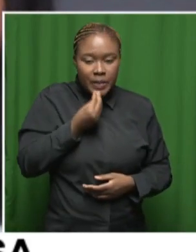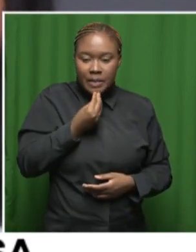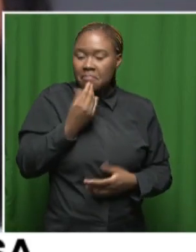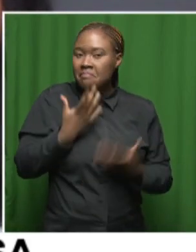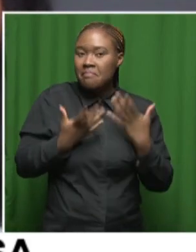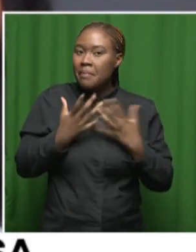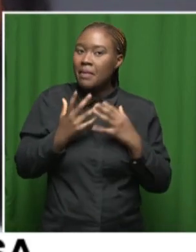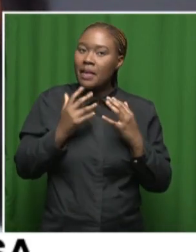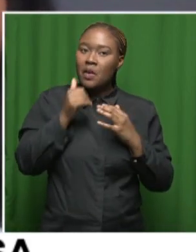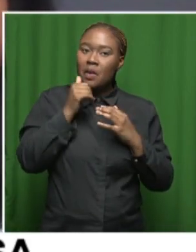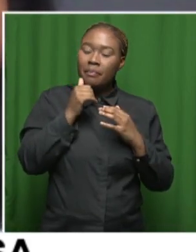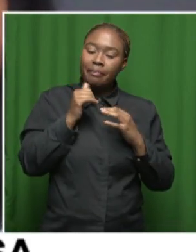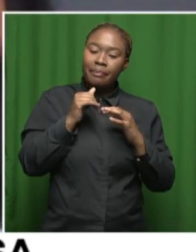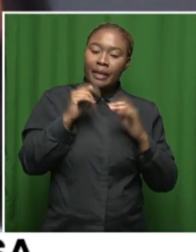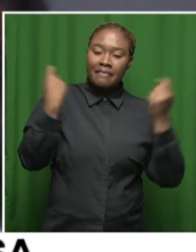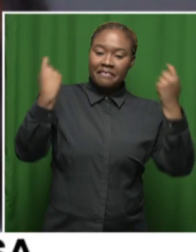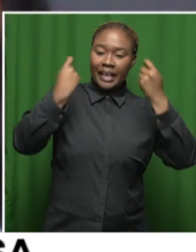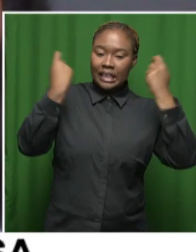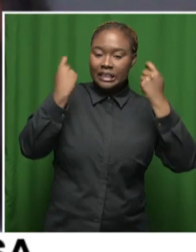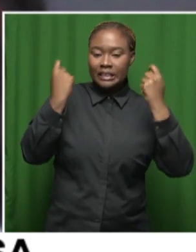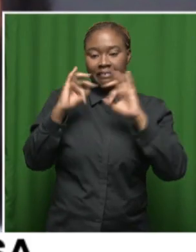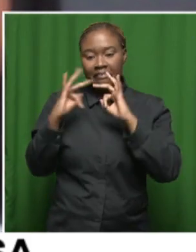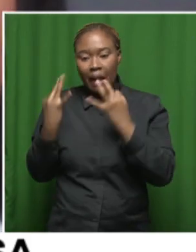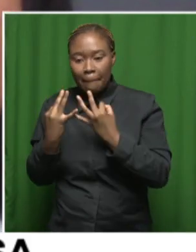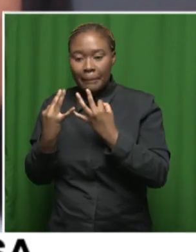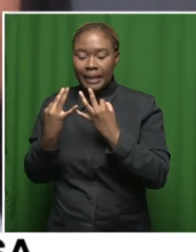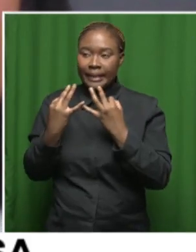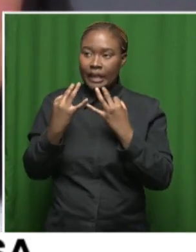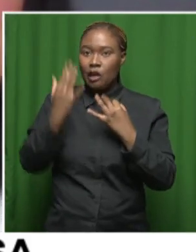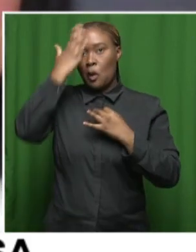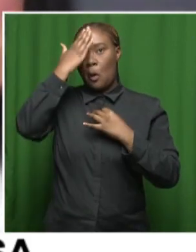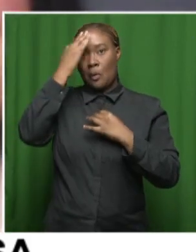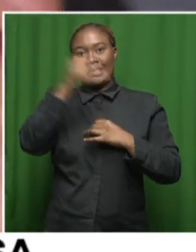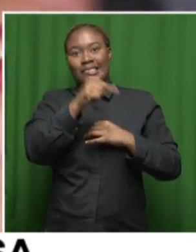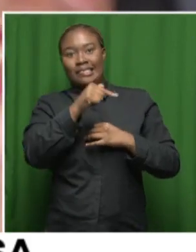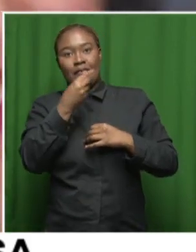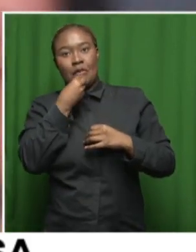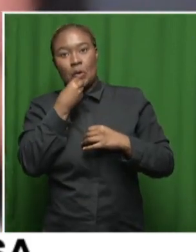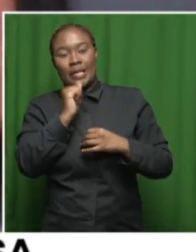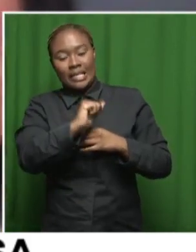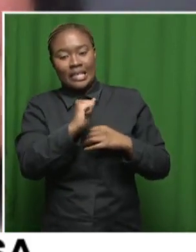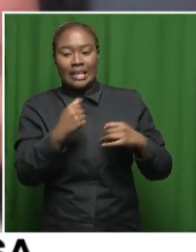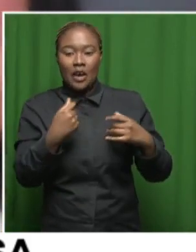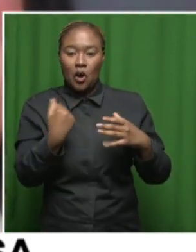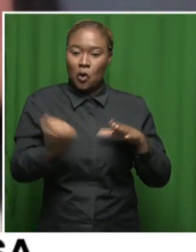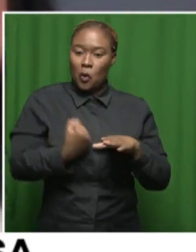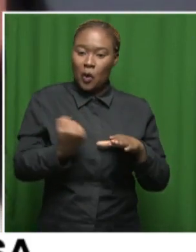or wherever? I would simply know that Louisa was the one cooking this without being told.